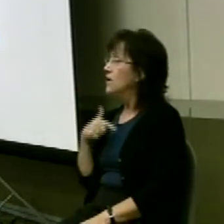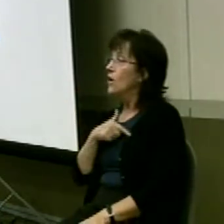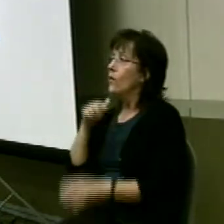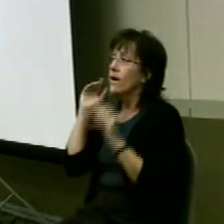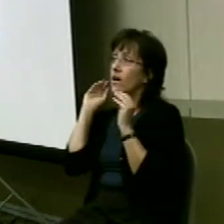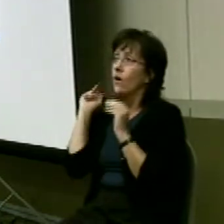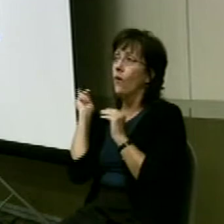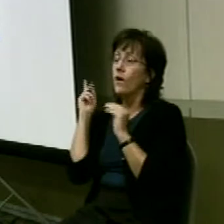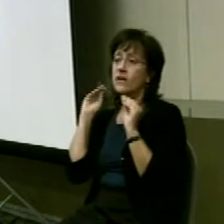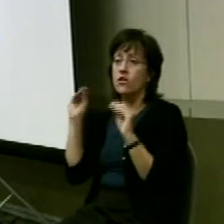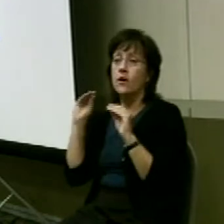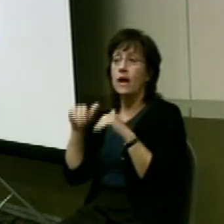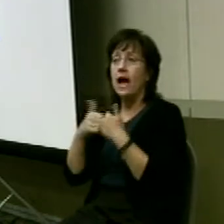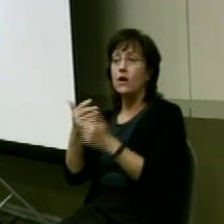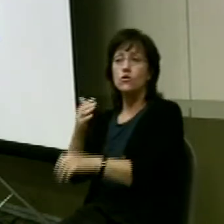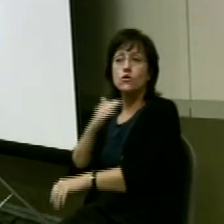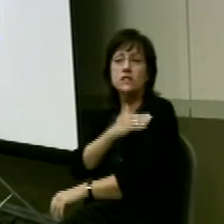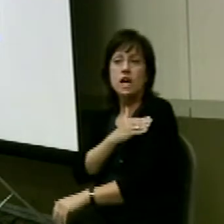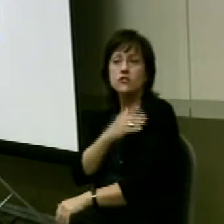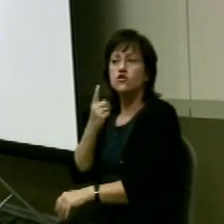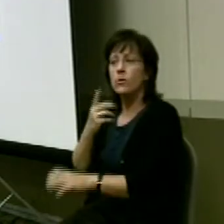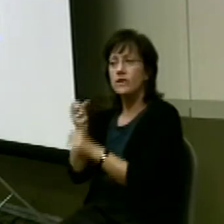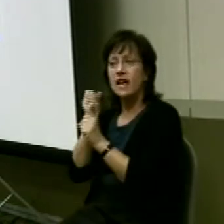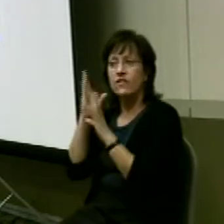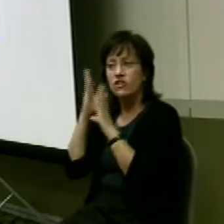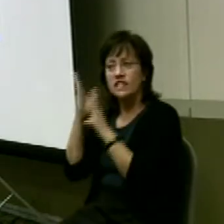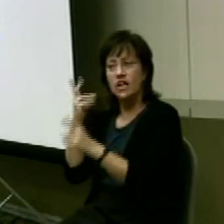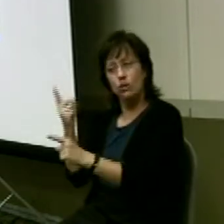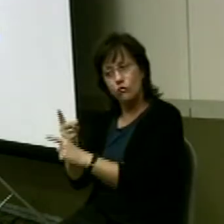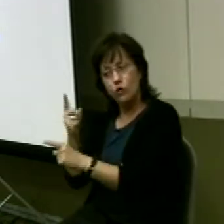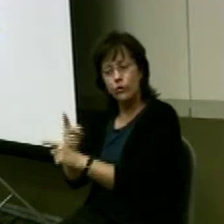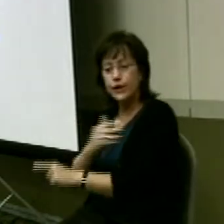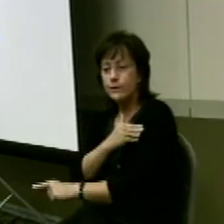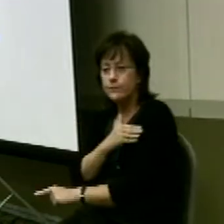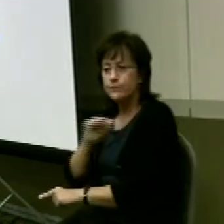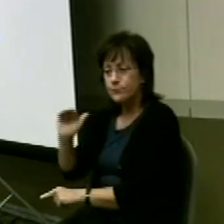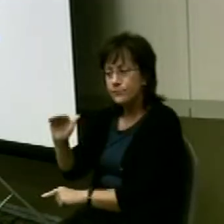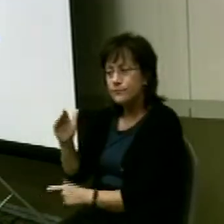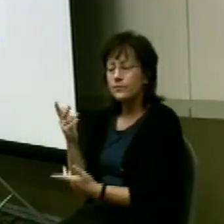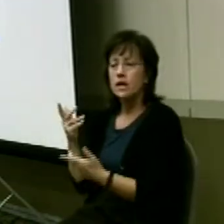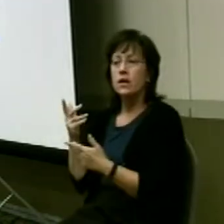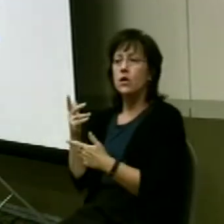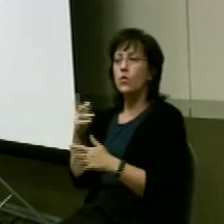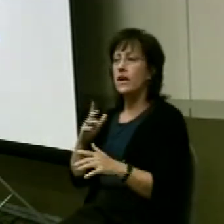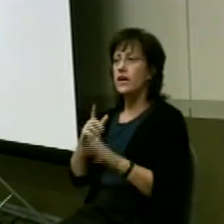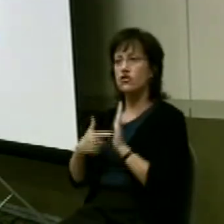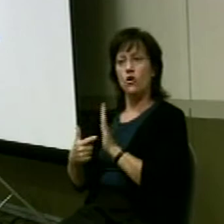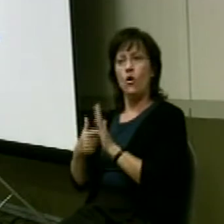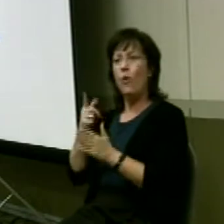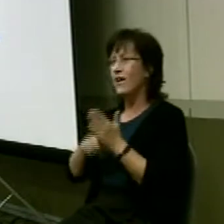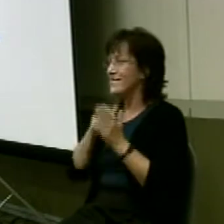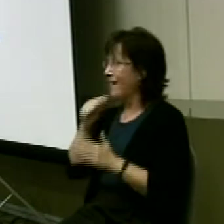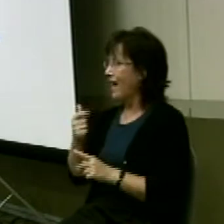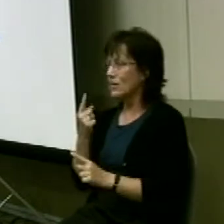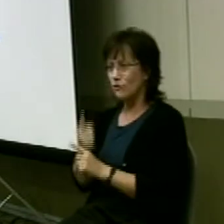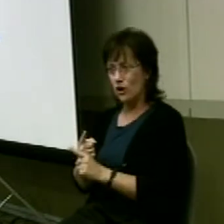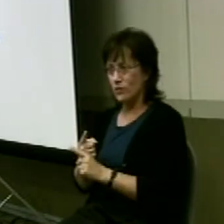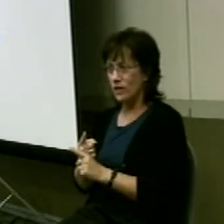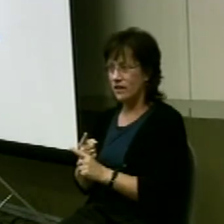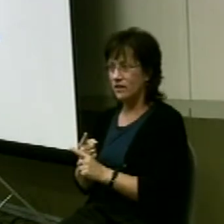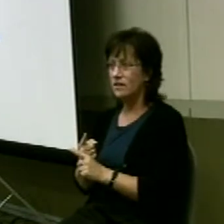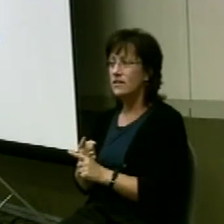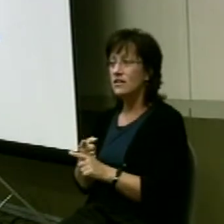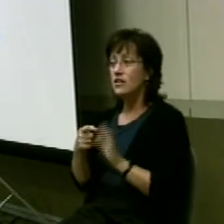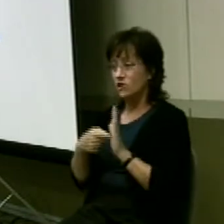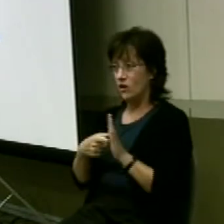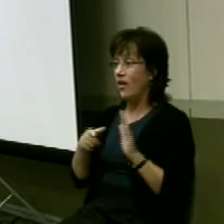file folder. We taught him how to touch someone to get their attention appropriately, and we acted out what was